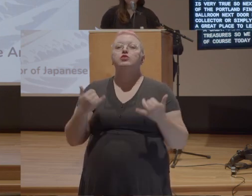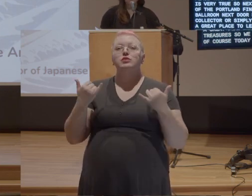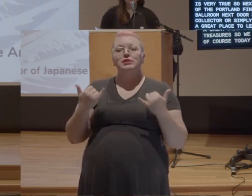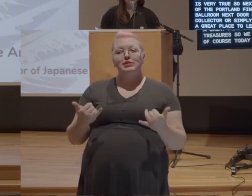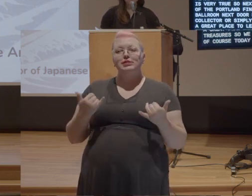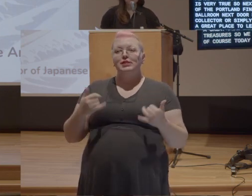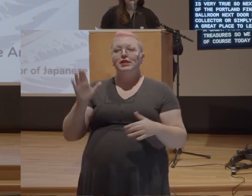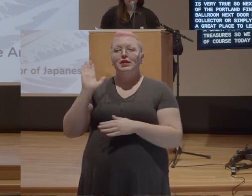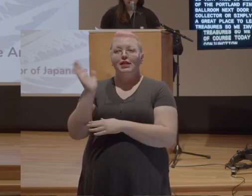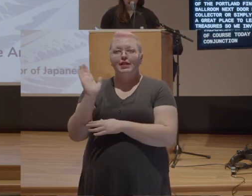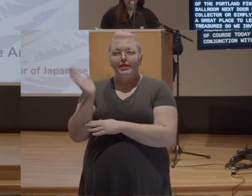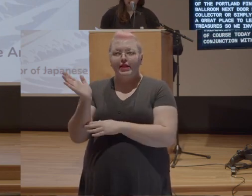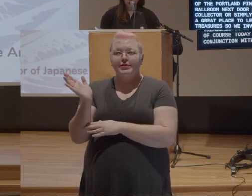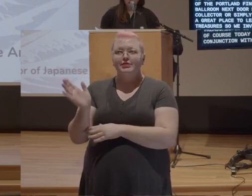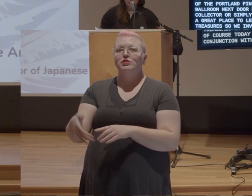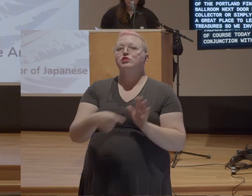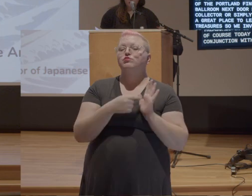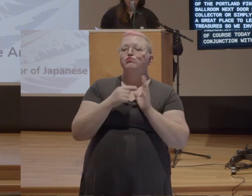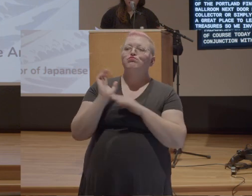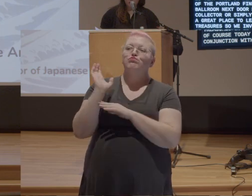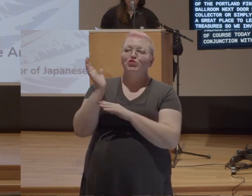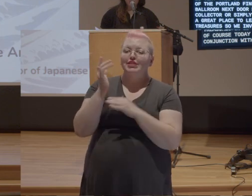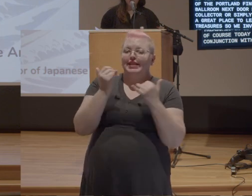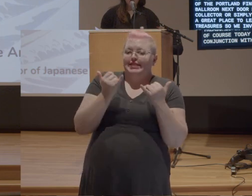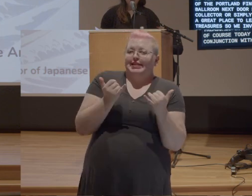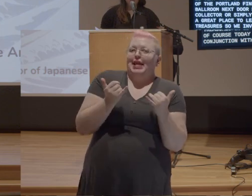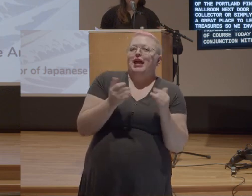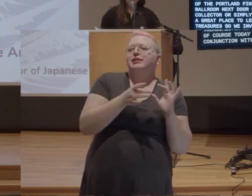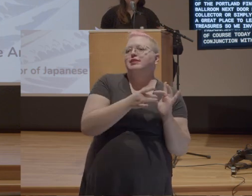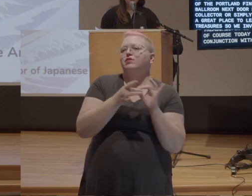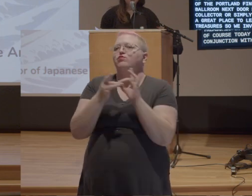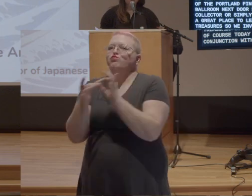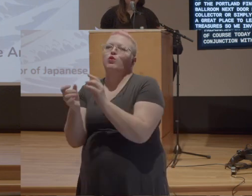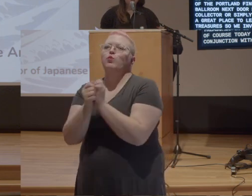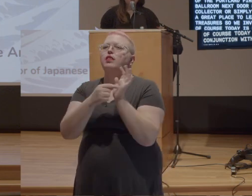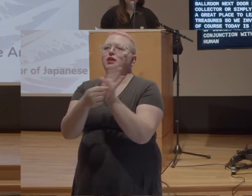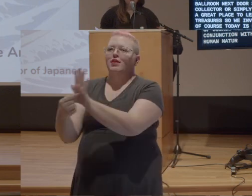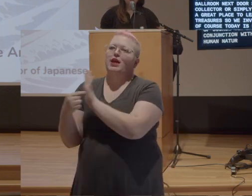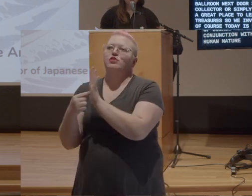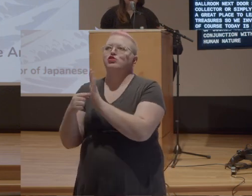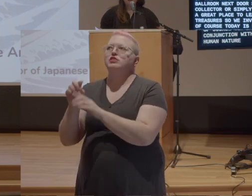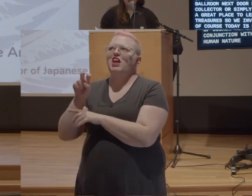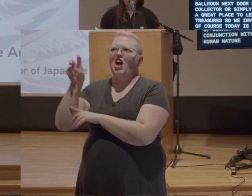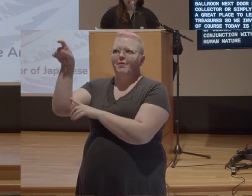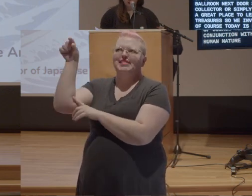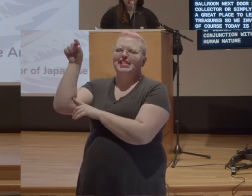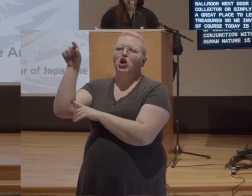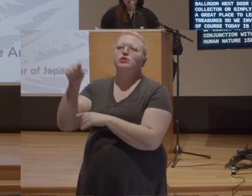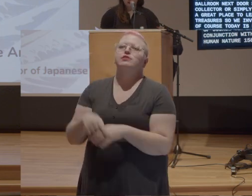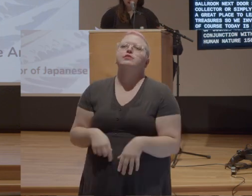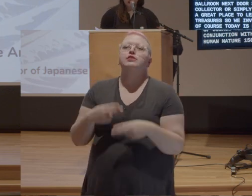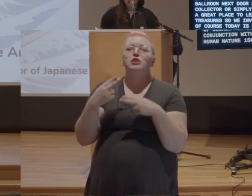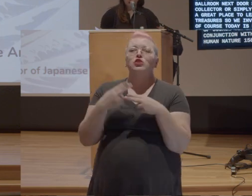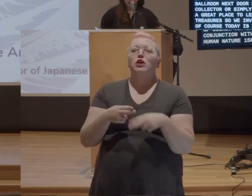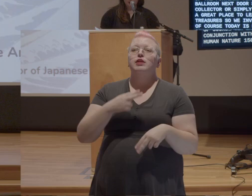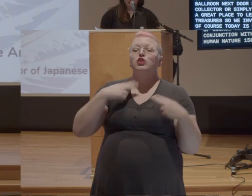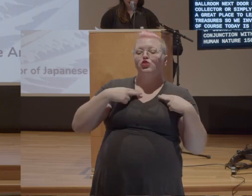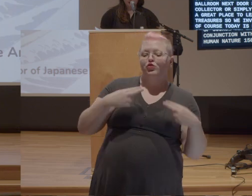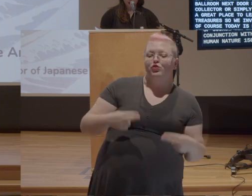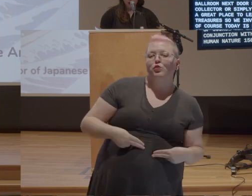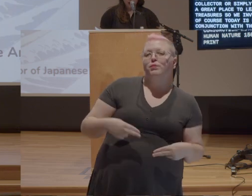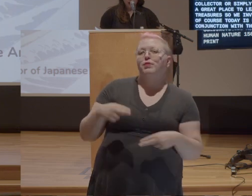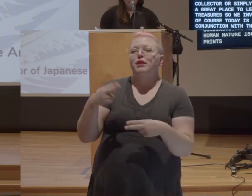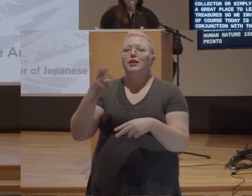in conjunction with the exhibition on view upstairs, Human Nature, 150 Years of Japanese Landscape